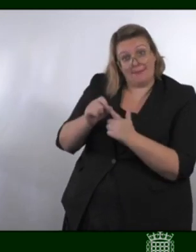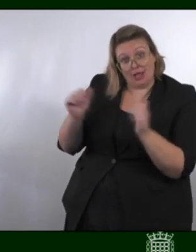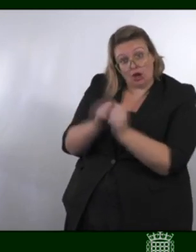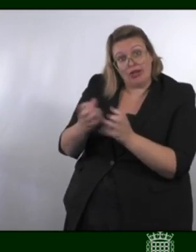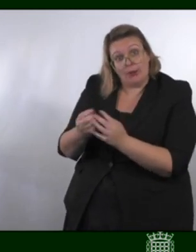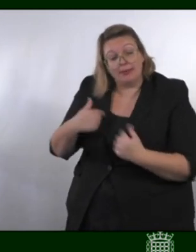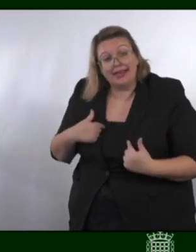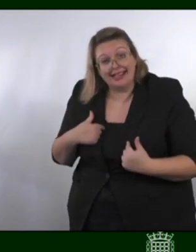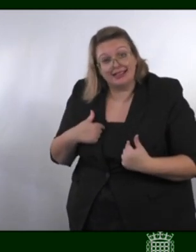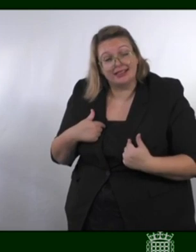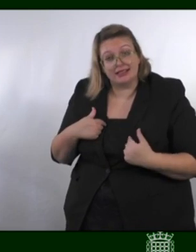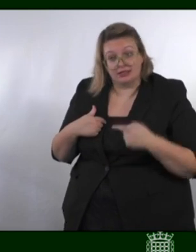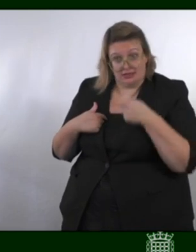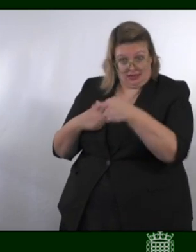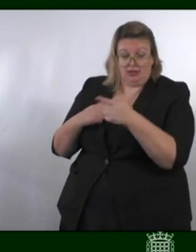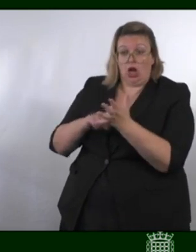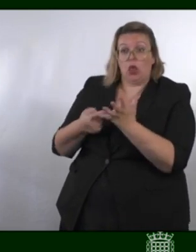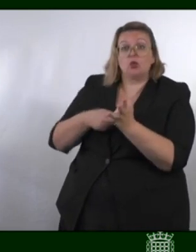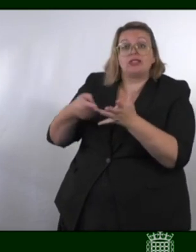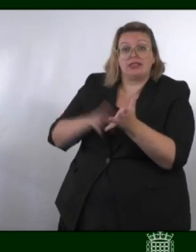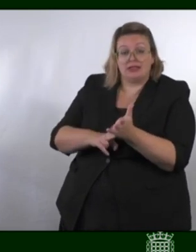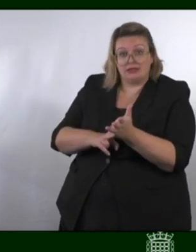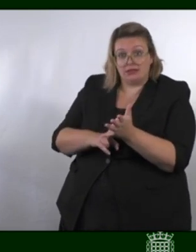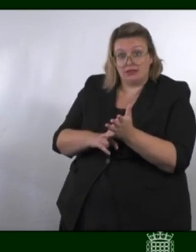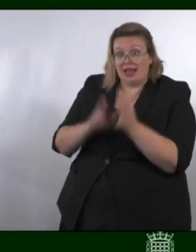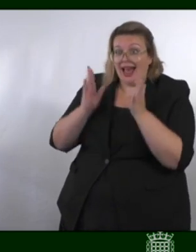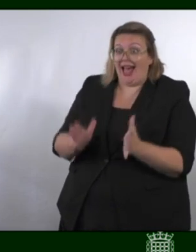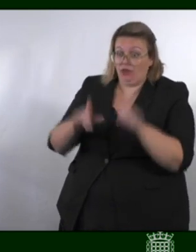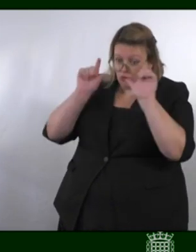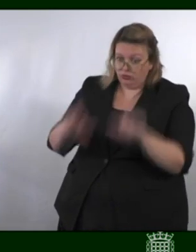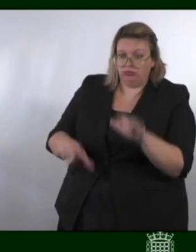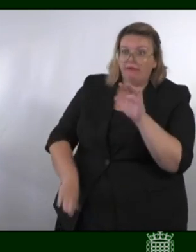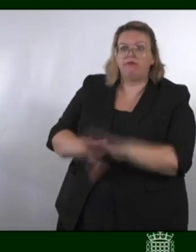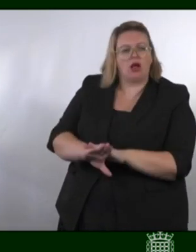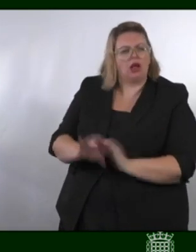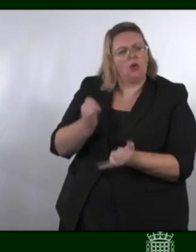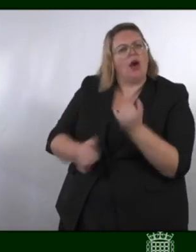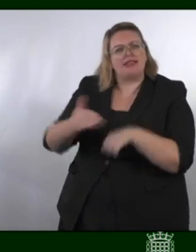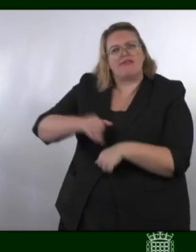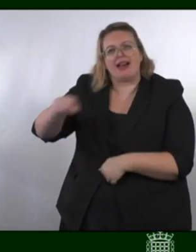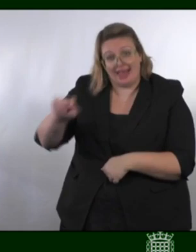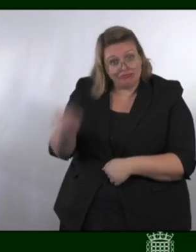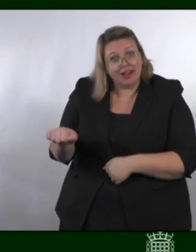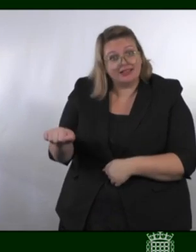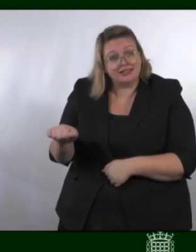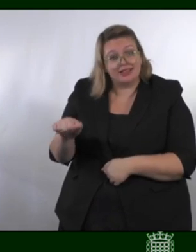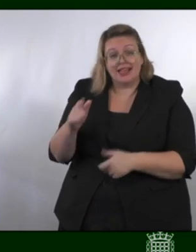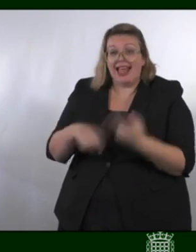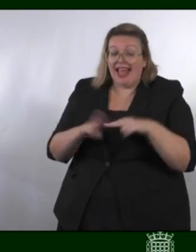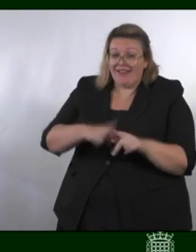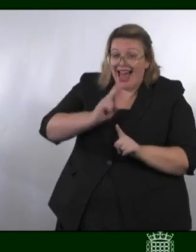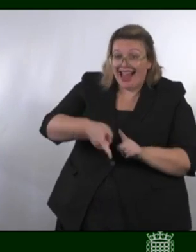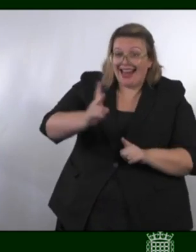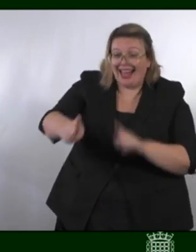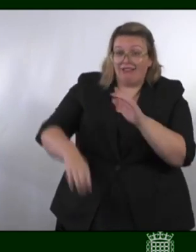for businesses, hard-pressed businesses in Luton, if they had their lights turned off and their doors shuttered in a series of multiple